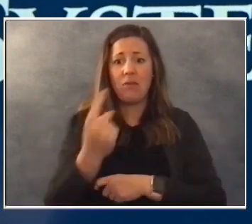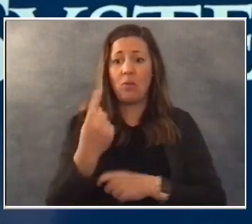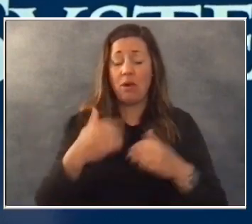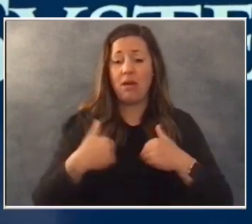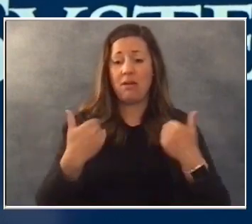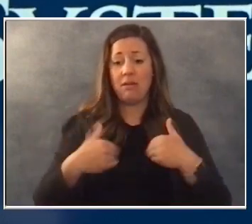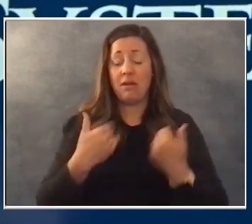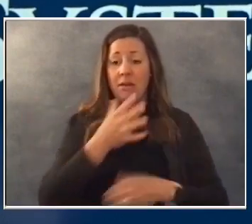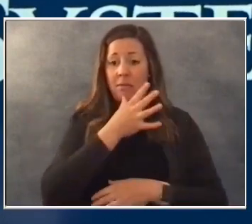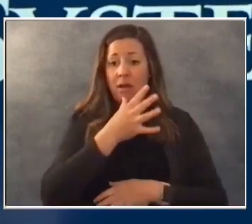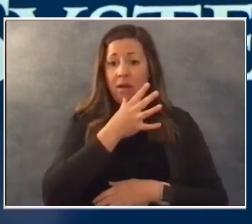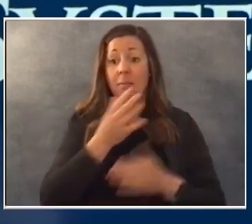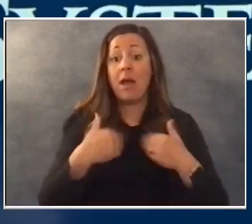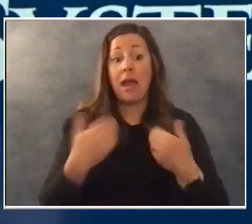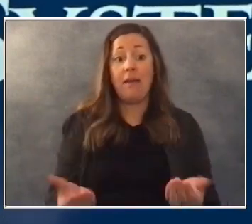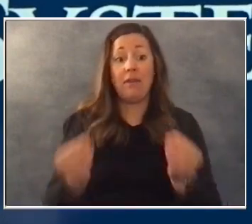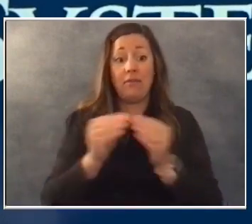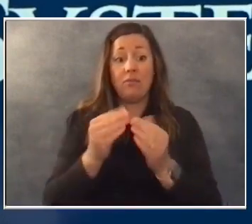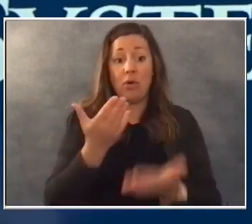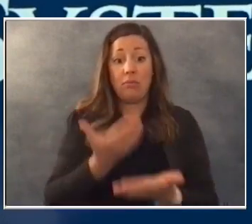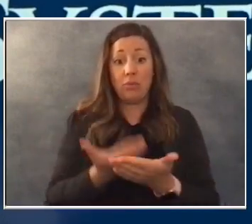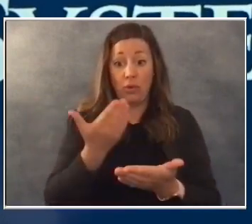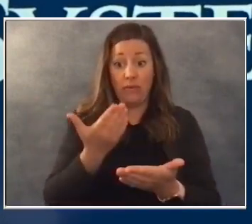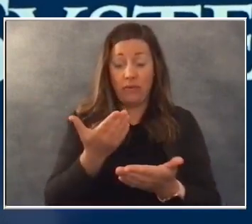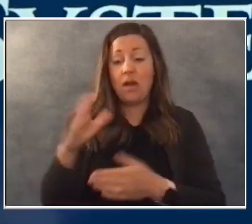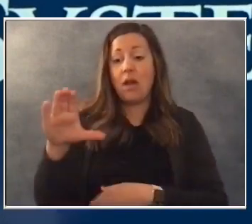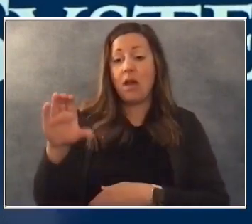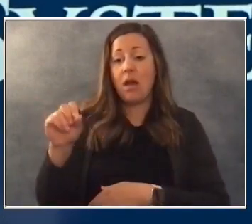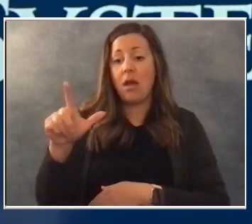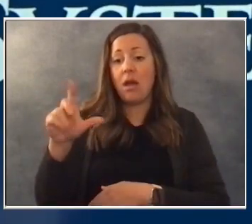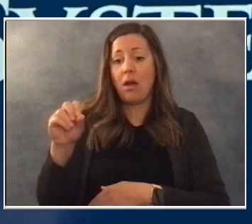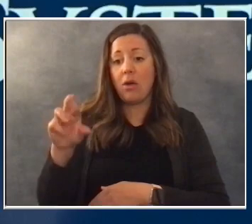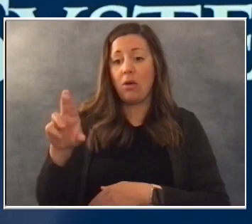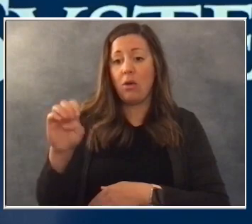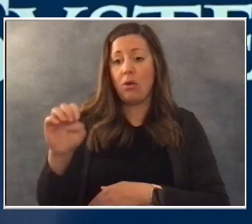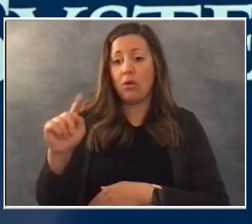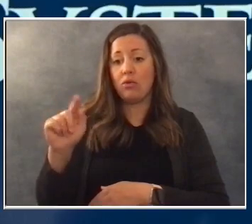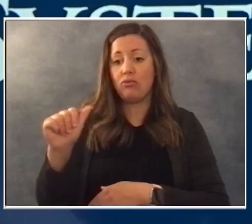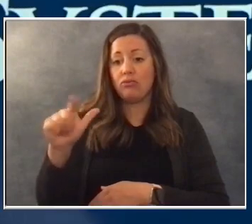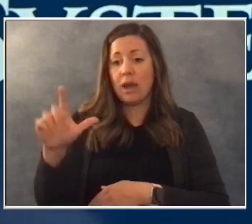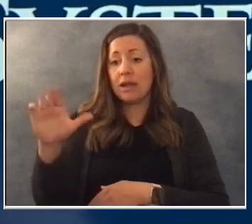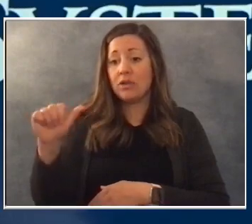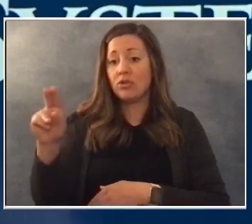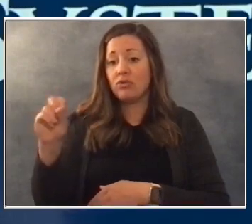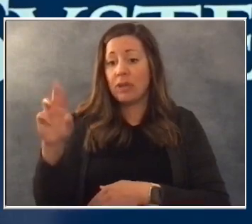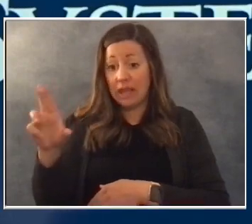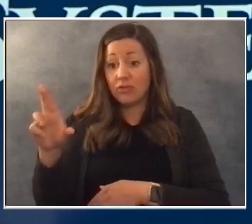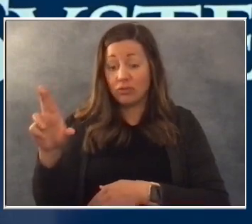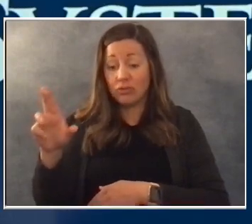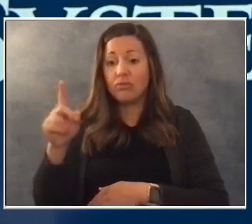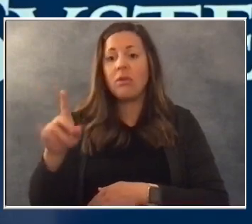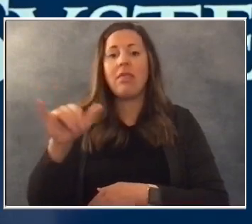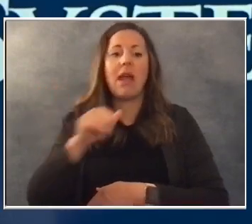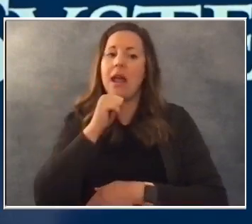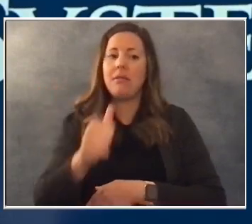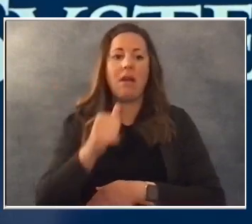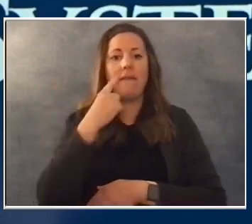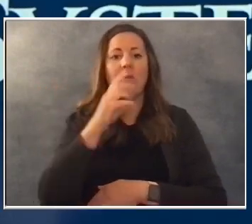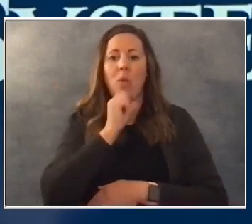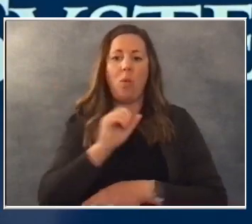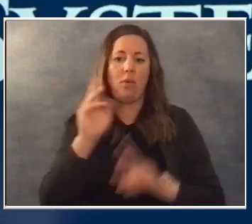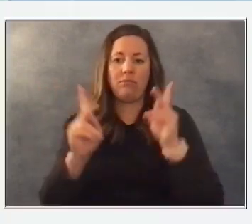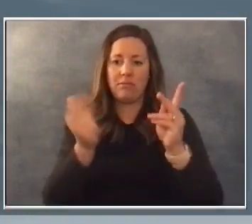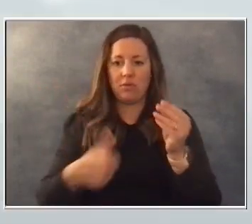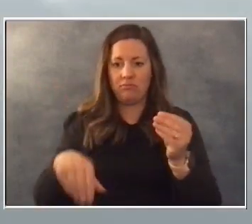old person's disease. We'll hear how another young patient faced her diagnosis and highlight the importance of listening to